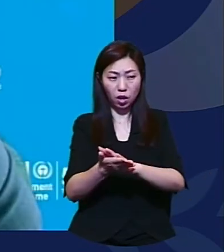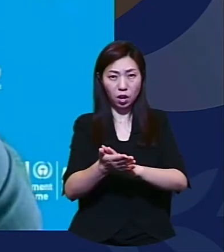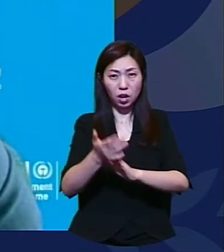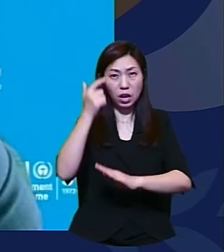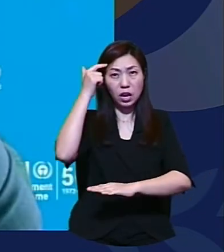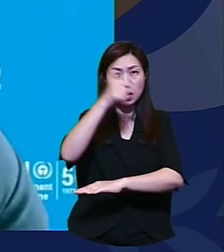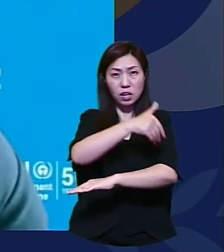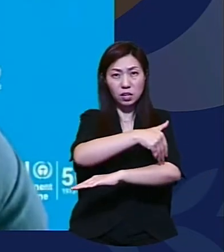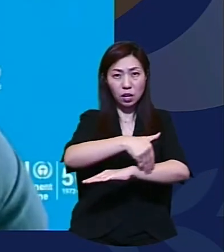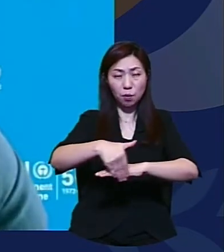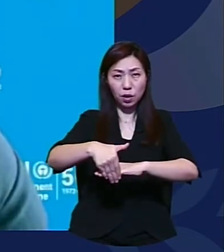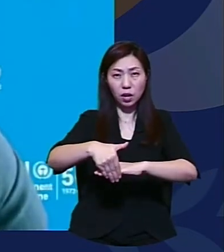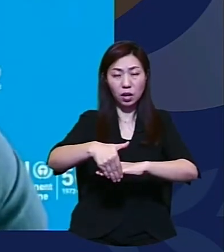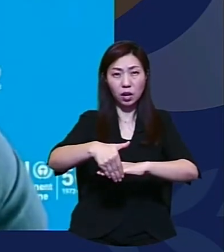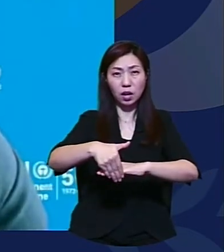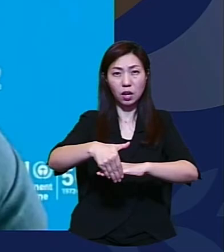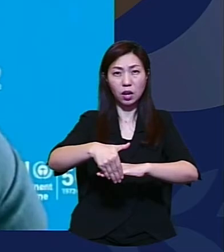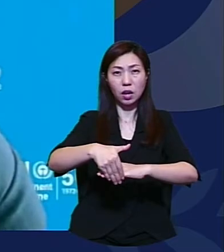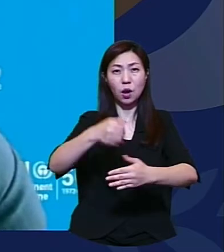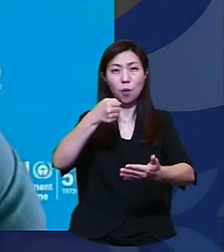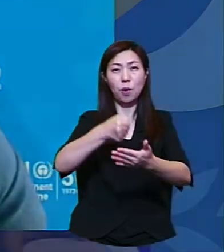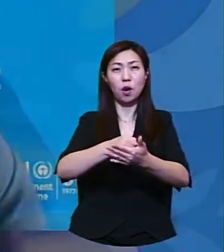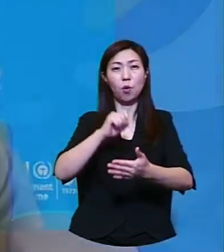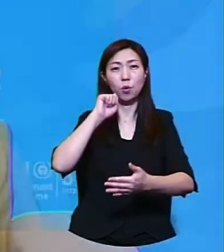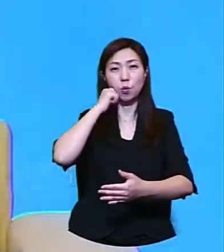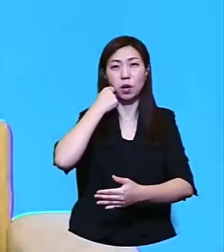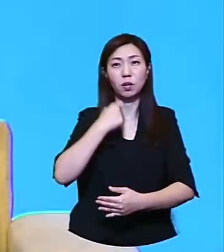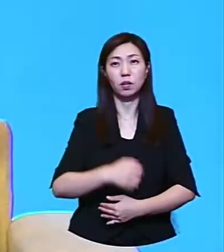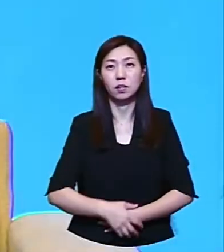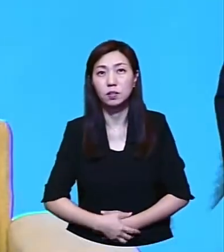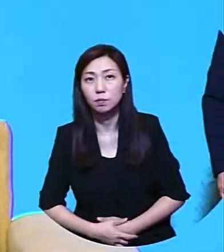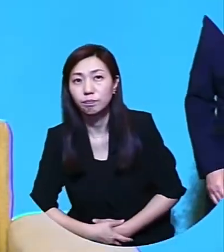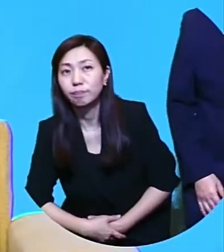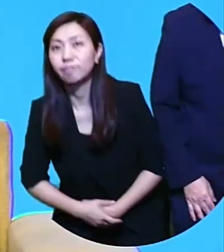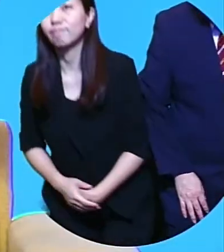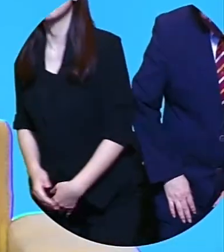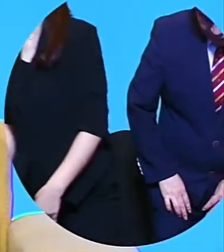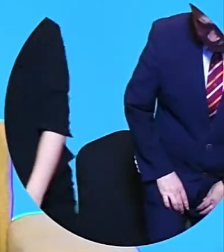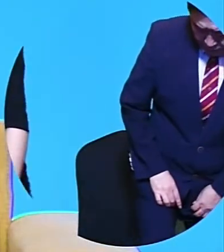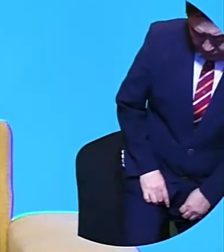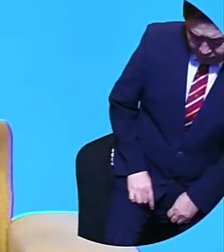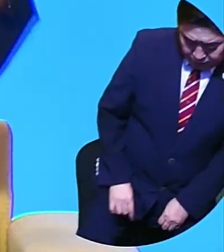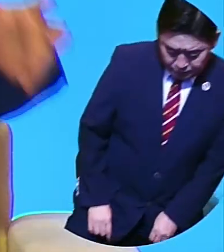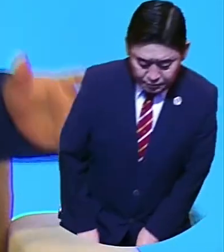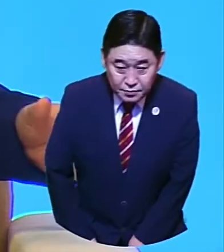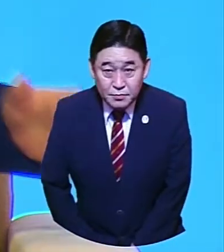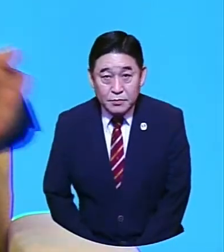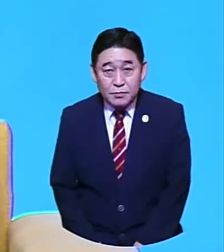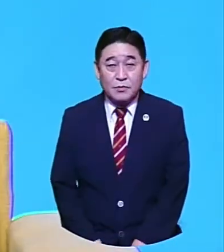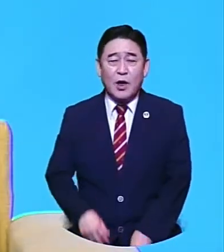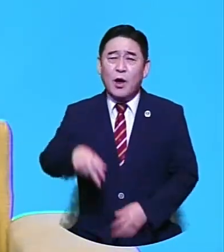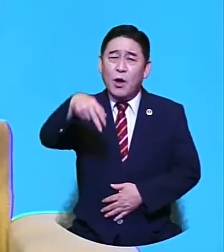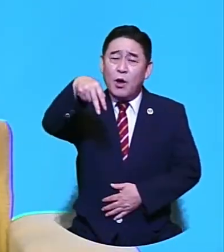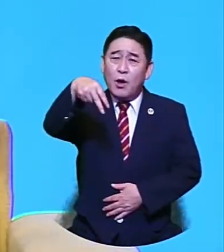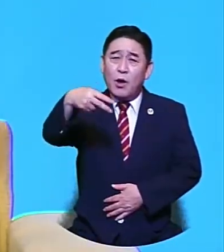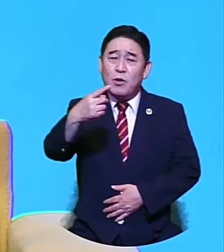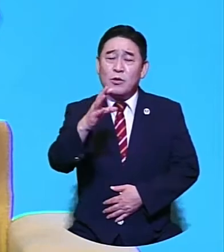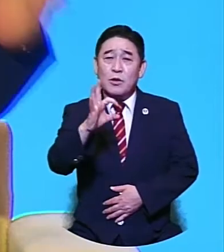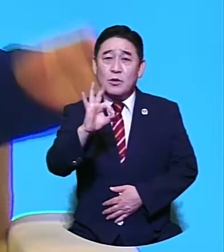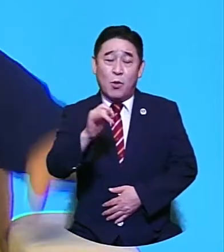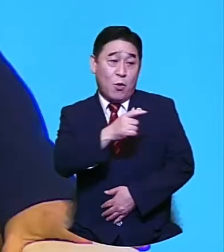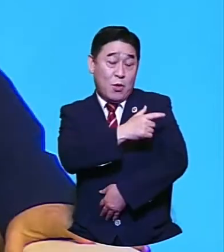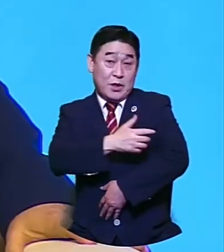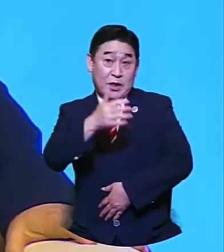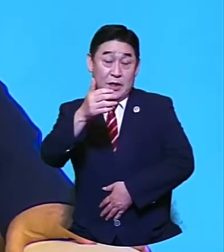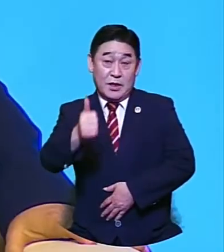Thank you, Joyce. Well, Mr. Song, you advertise the COICA's activity on SDG 1 or